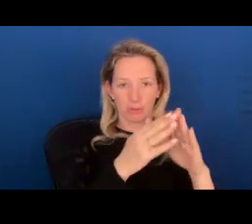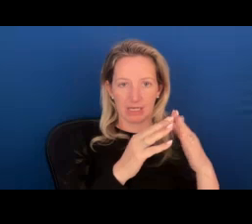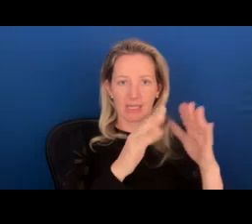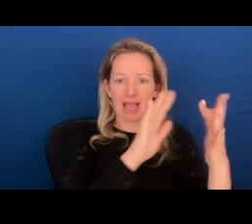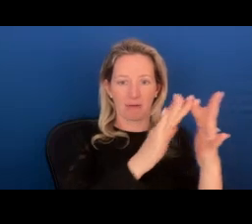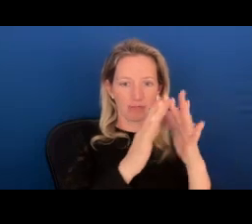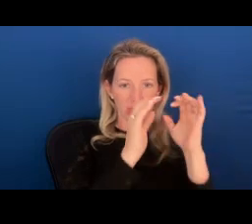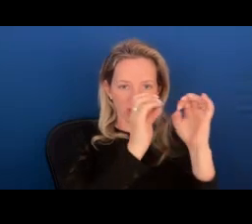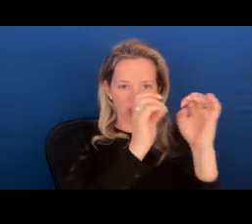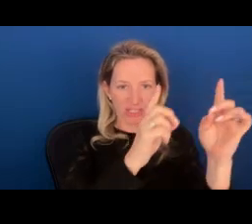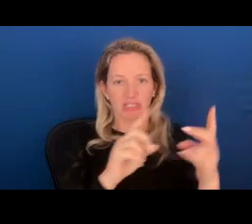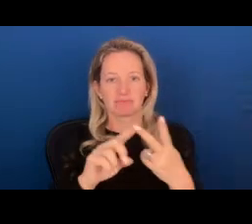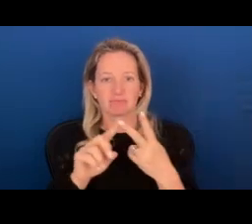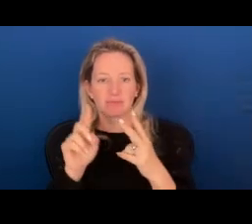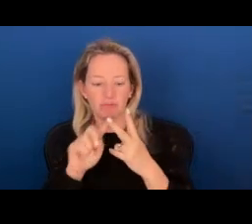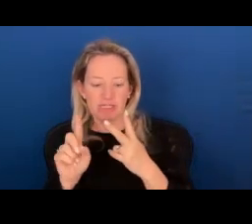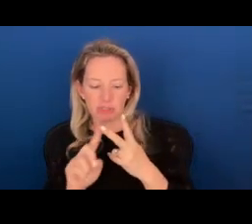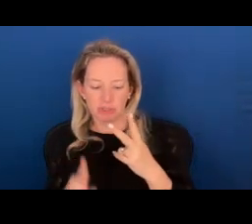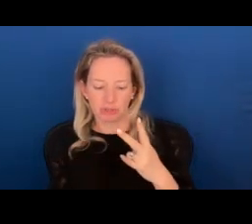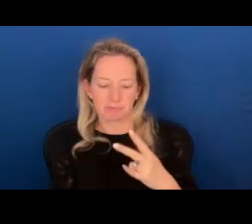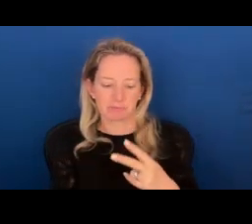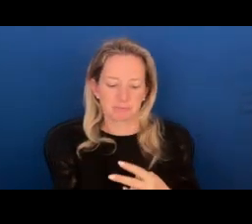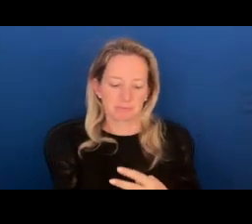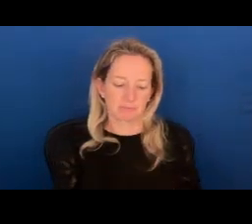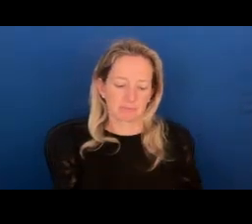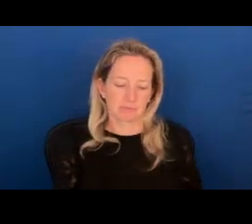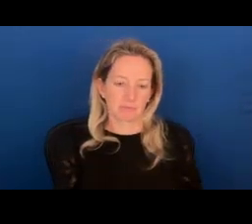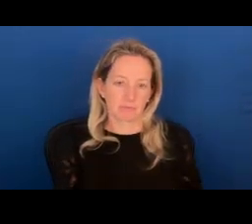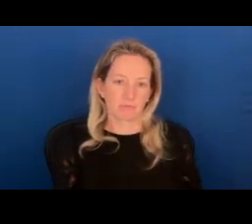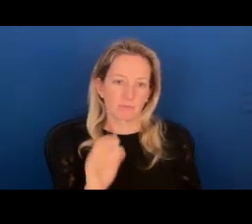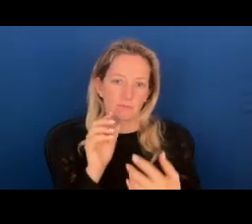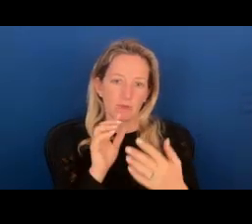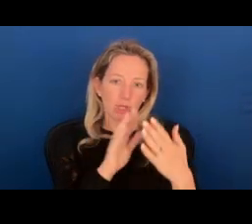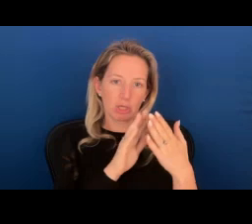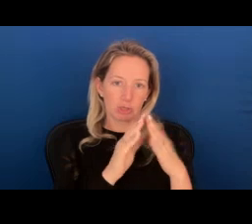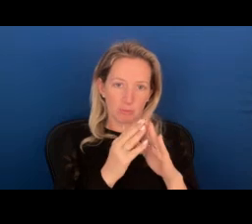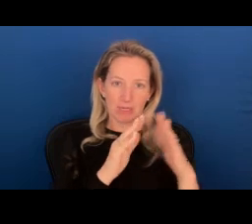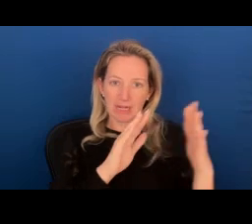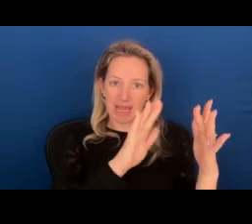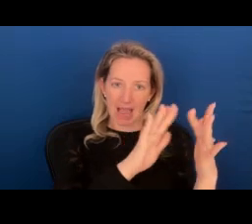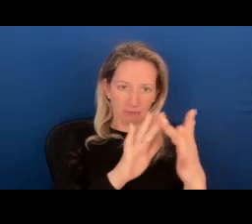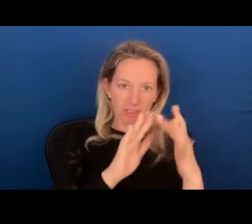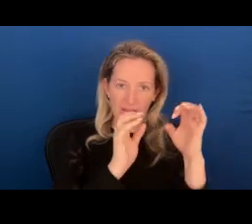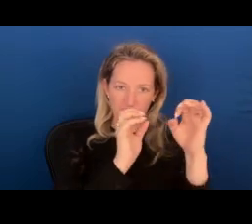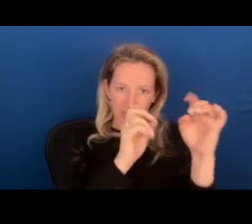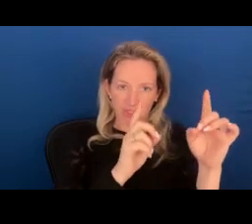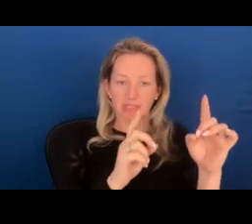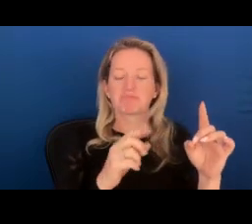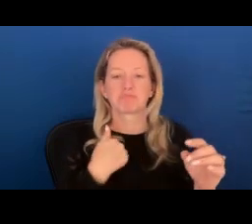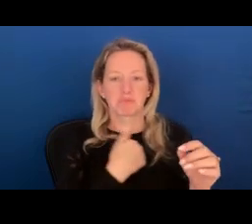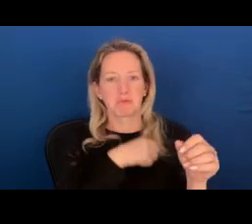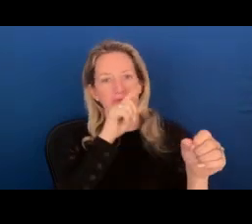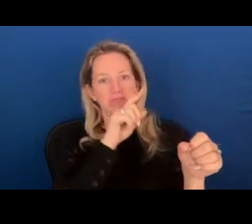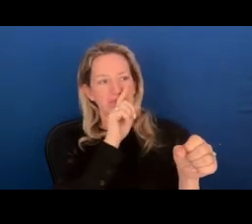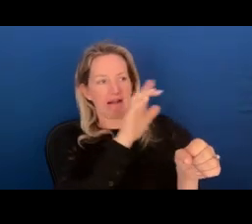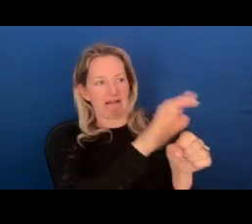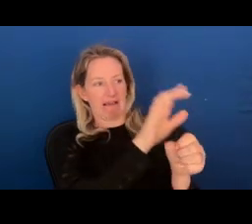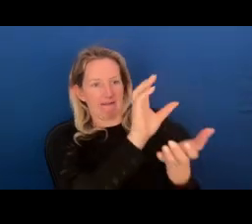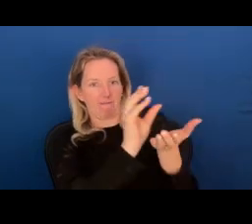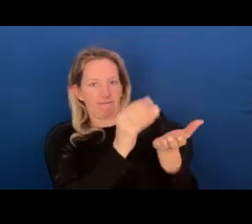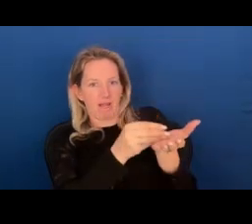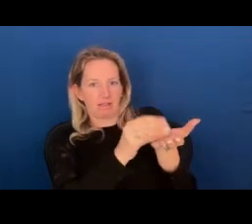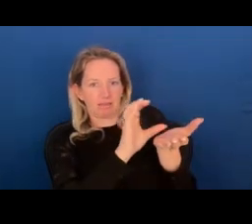main areas. And on the community outreach and education side, We have dedicated funds to stipends